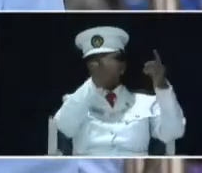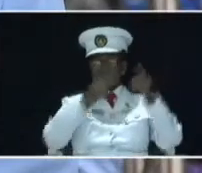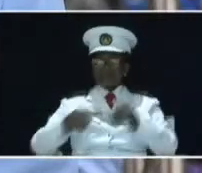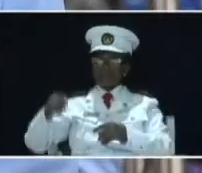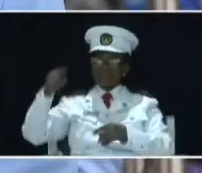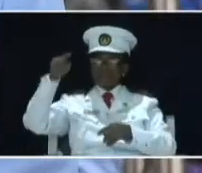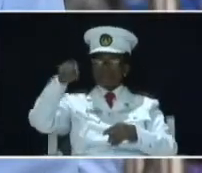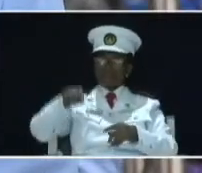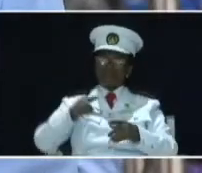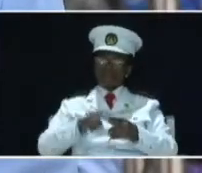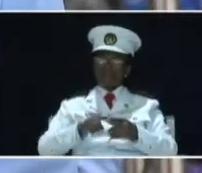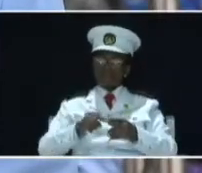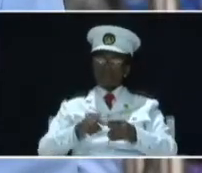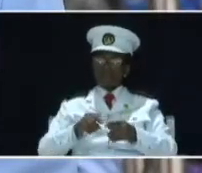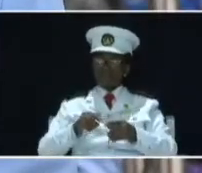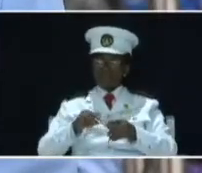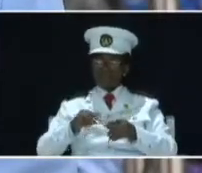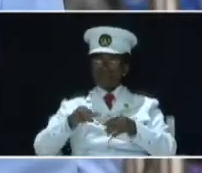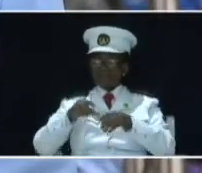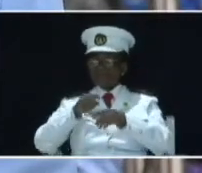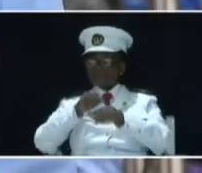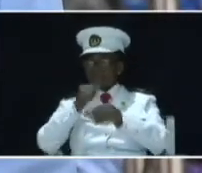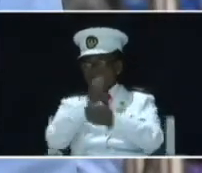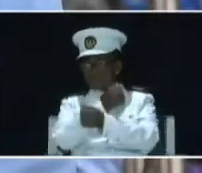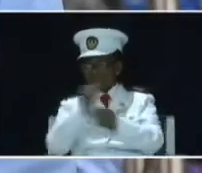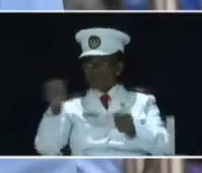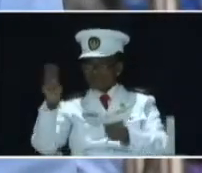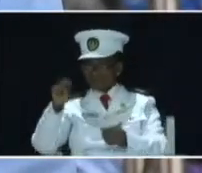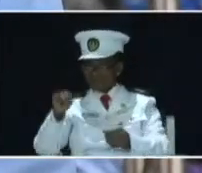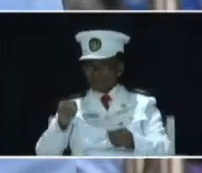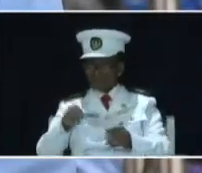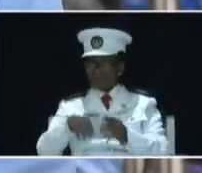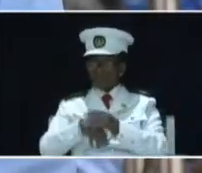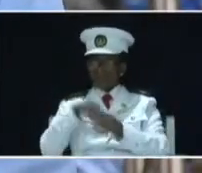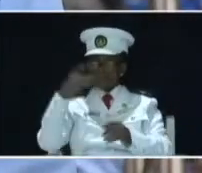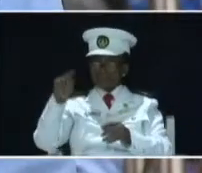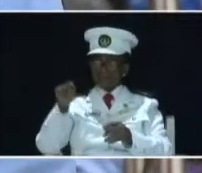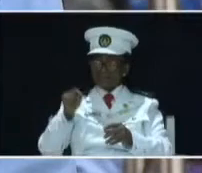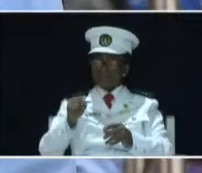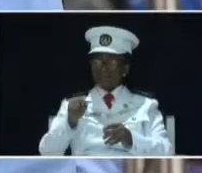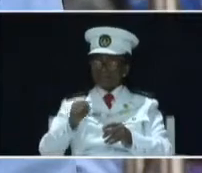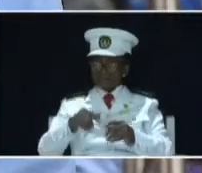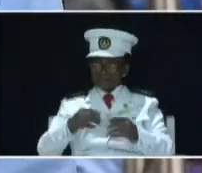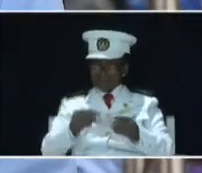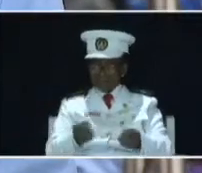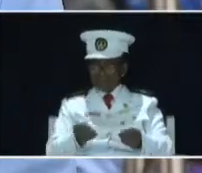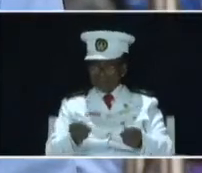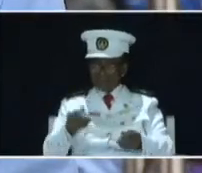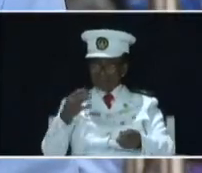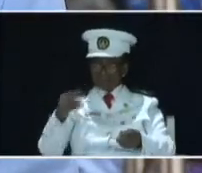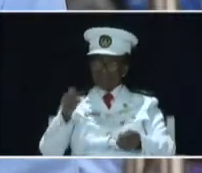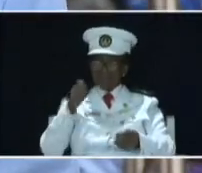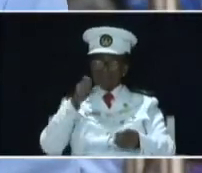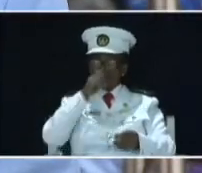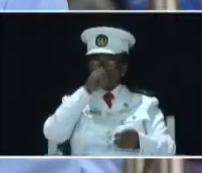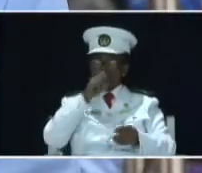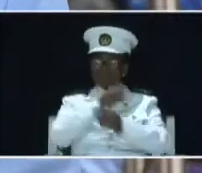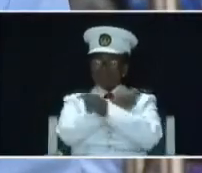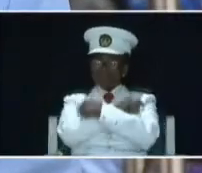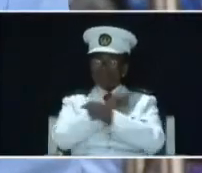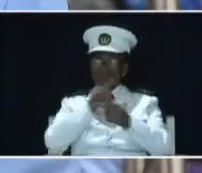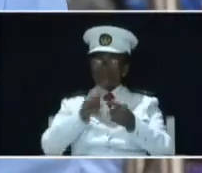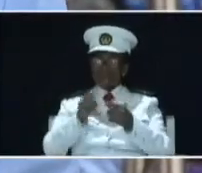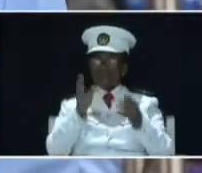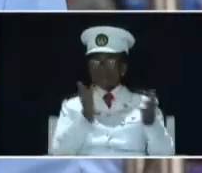them out of the hand of the Egyptians and to bring them up out of that land unto a good land